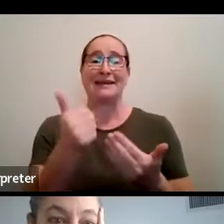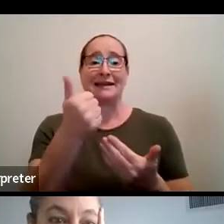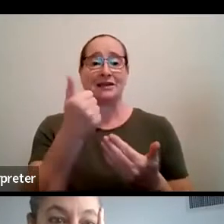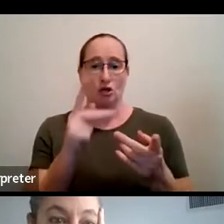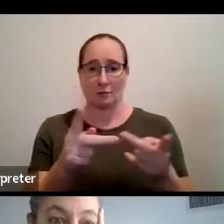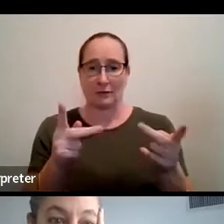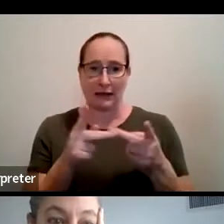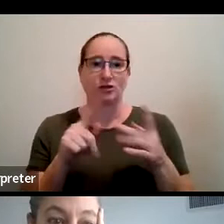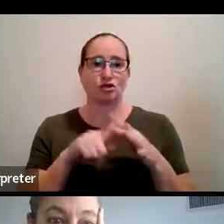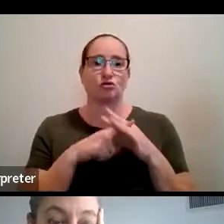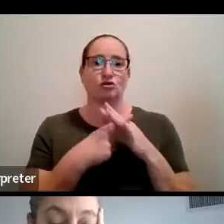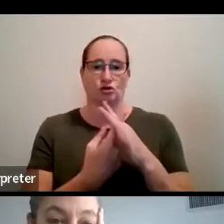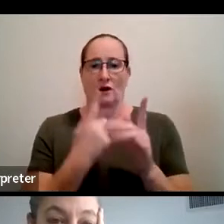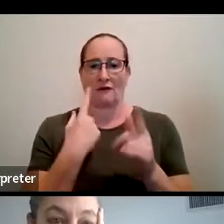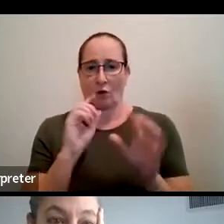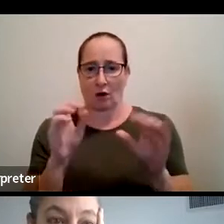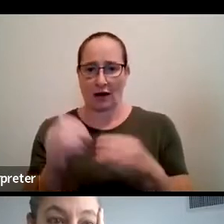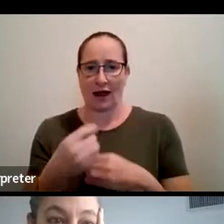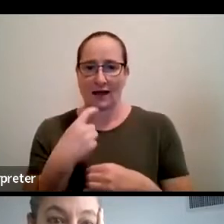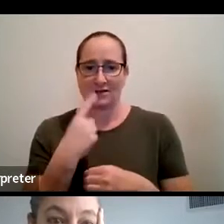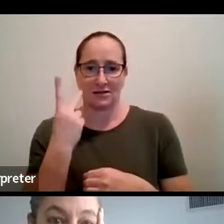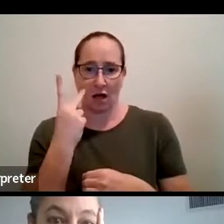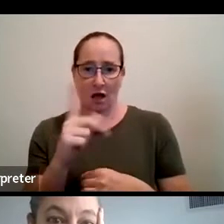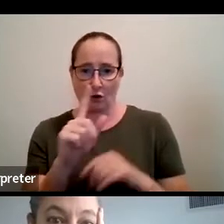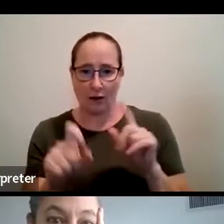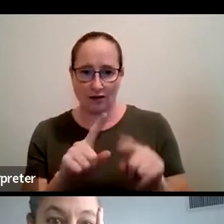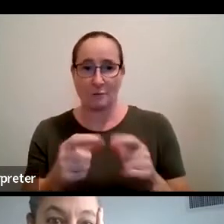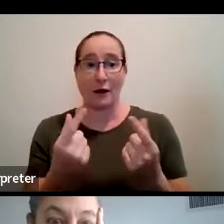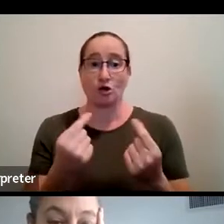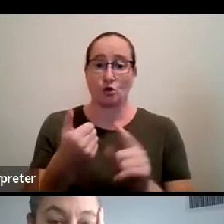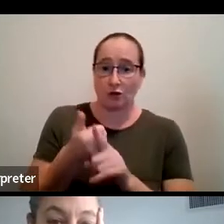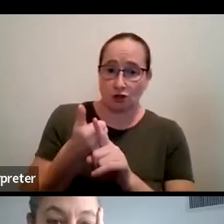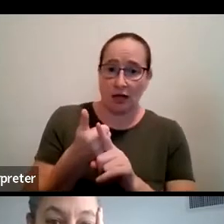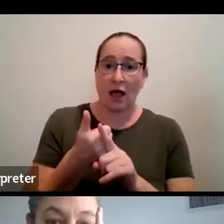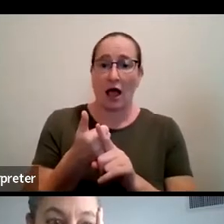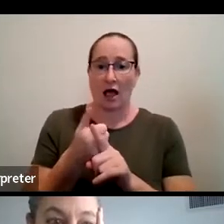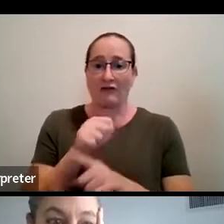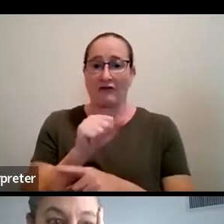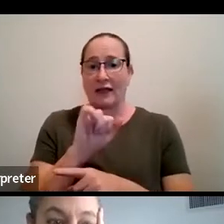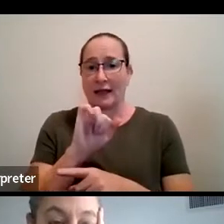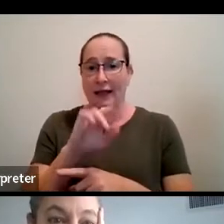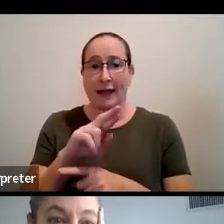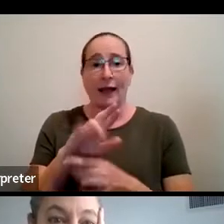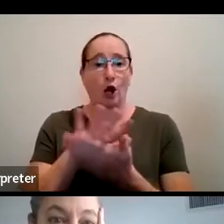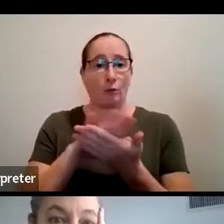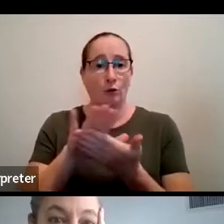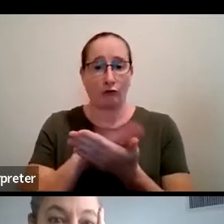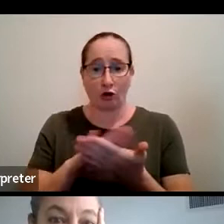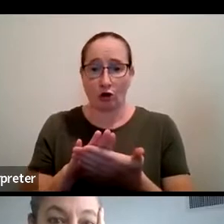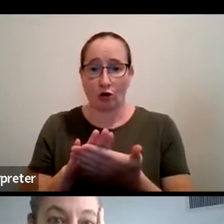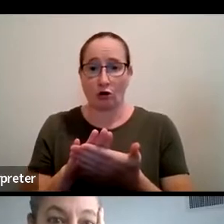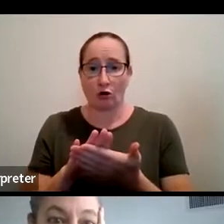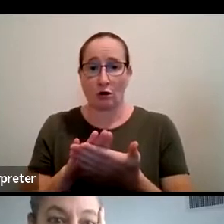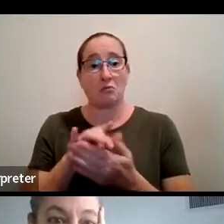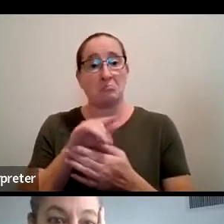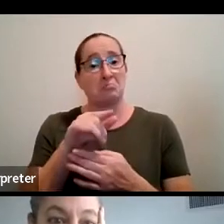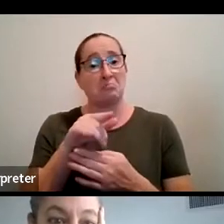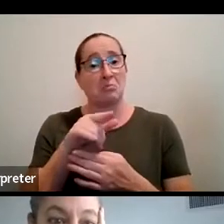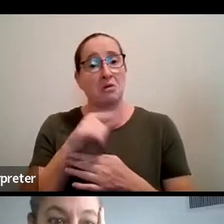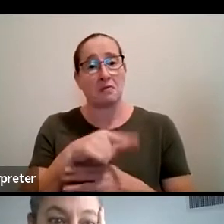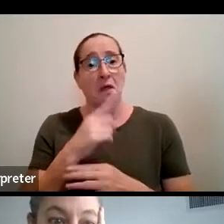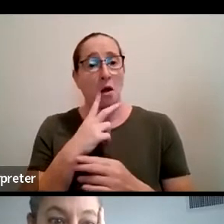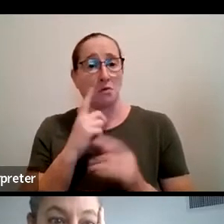for organizations. And I saw a question in the chat about do-it-yourself air purifiers, and they're surprisingly